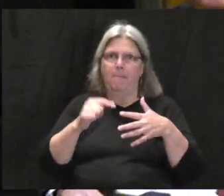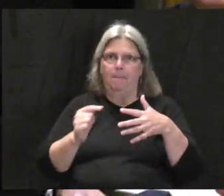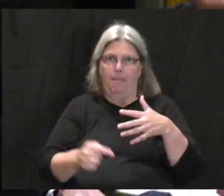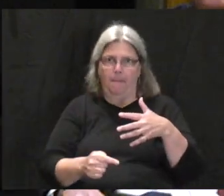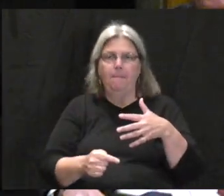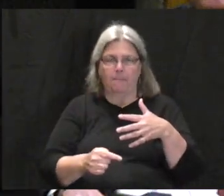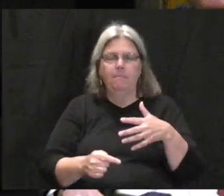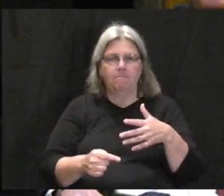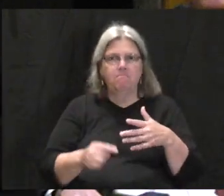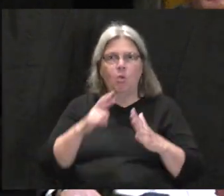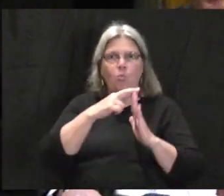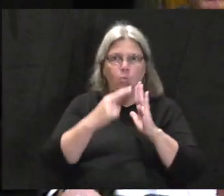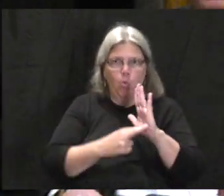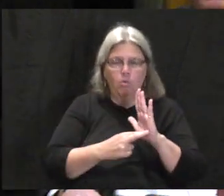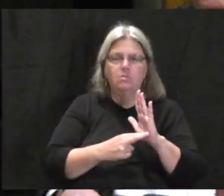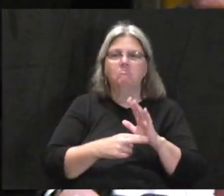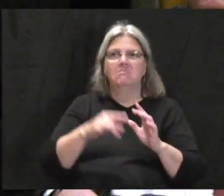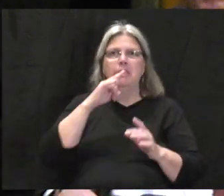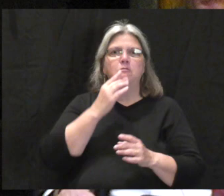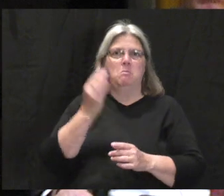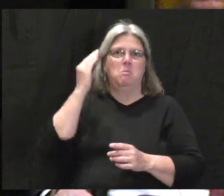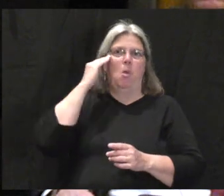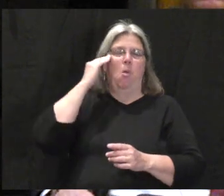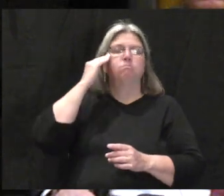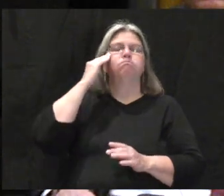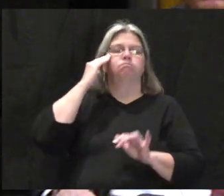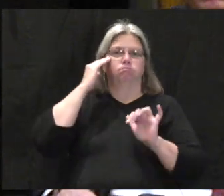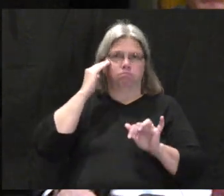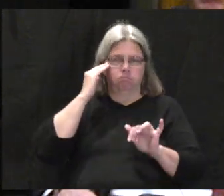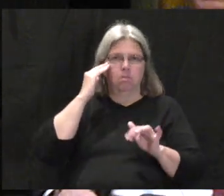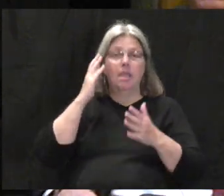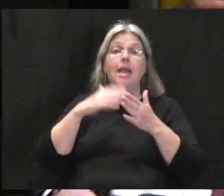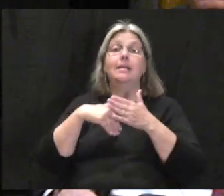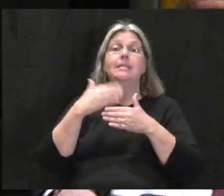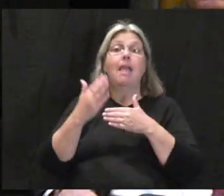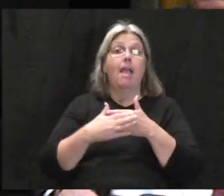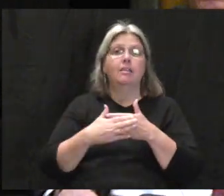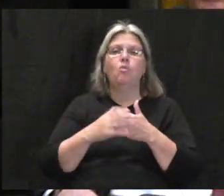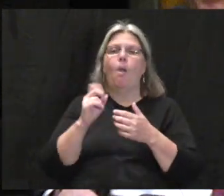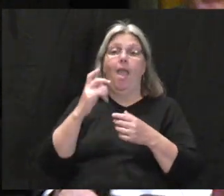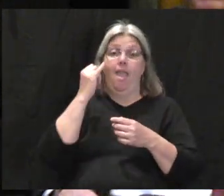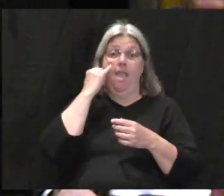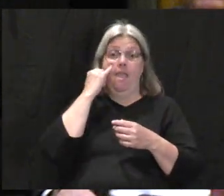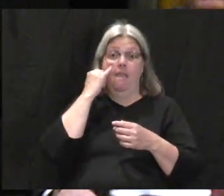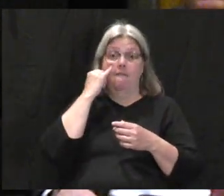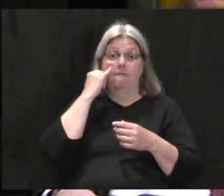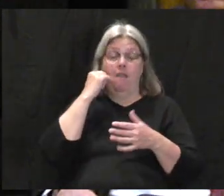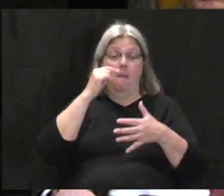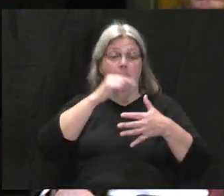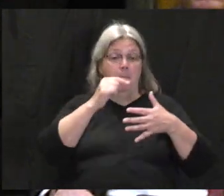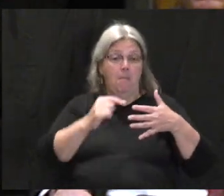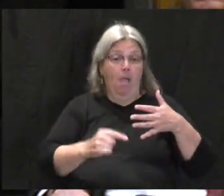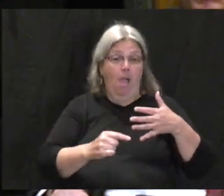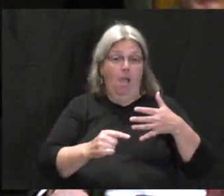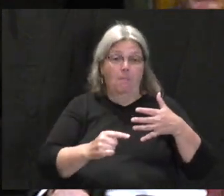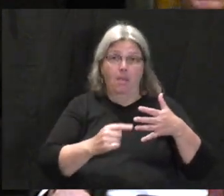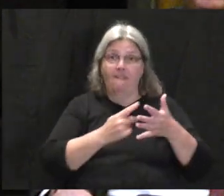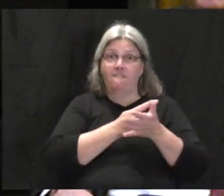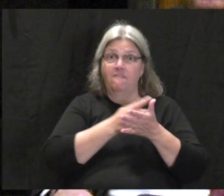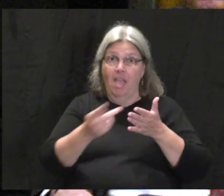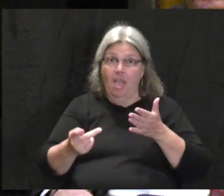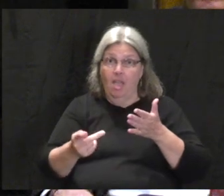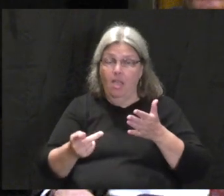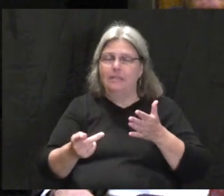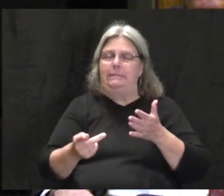into restorative practices. Let's talk about what the behavior was, and let's get to the root of that behavior. And let's don't just jump to